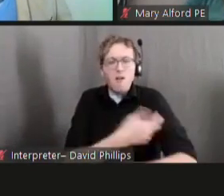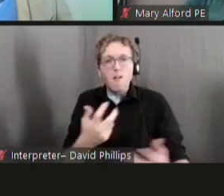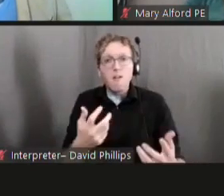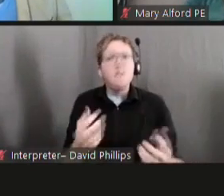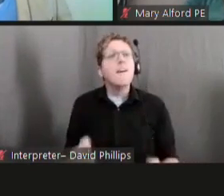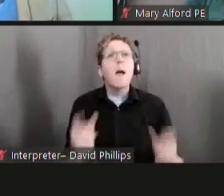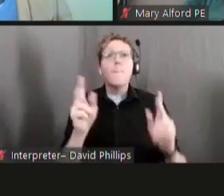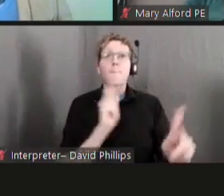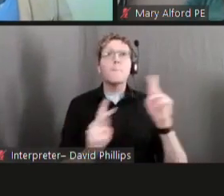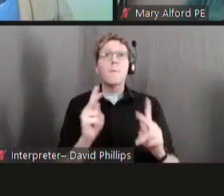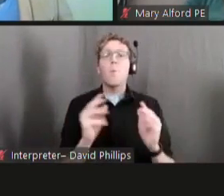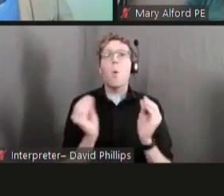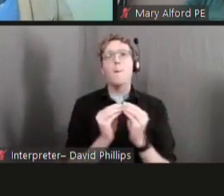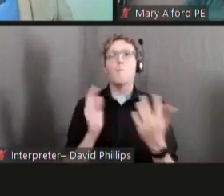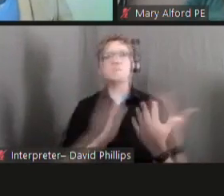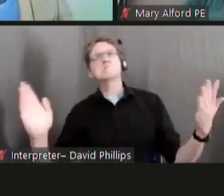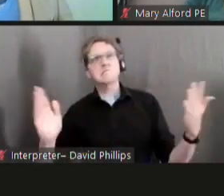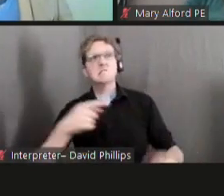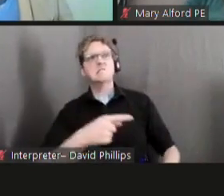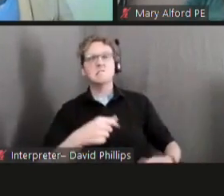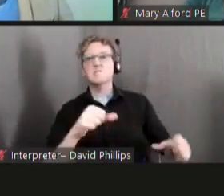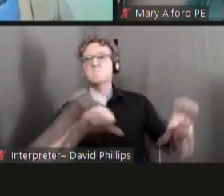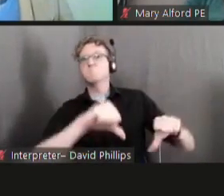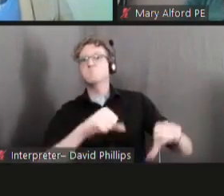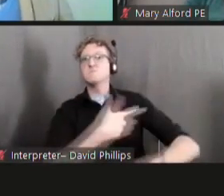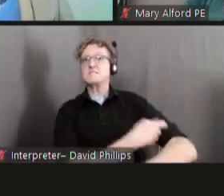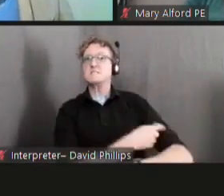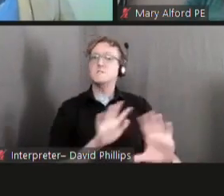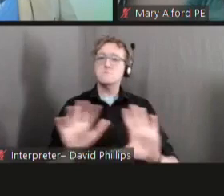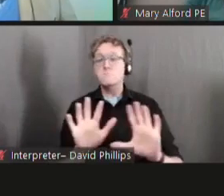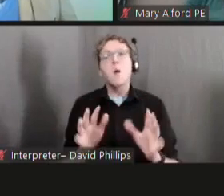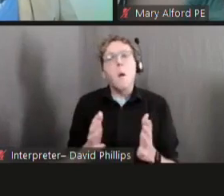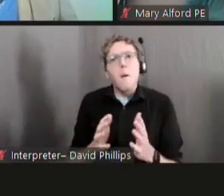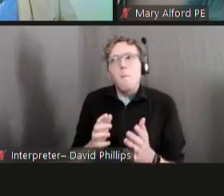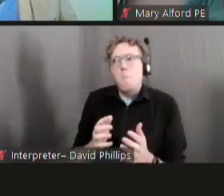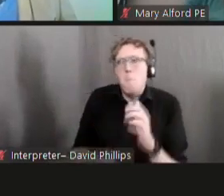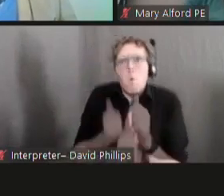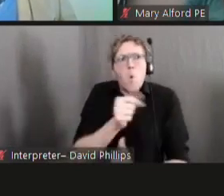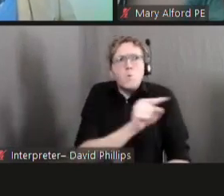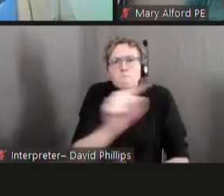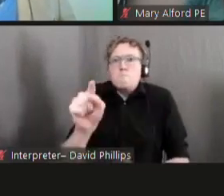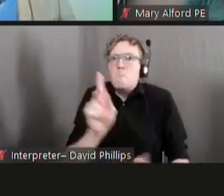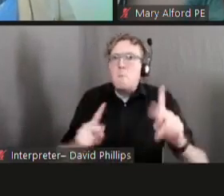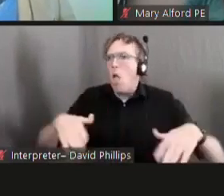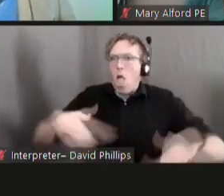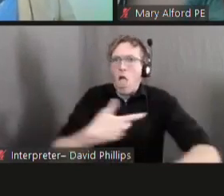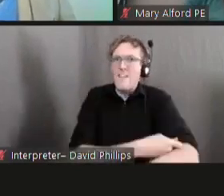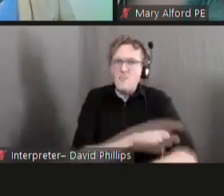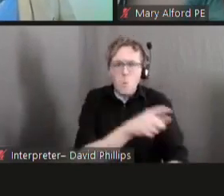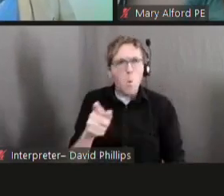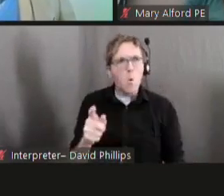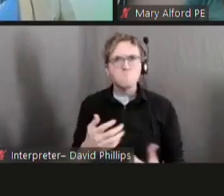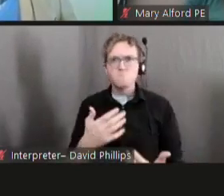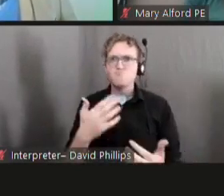more extremist views in terms of vaccines, but the majority of people who've not been vaccinated are very reasonable people who really need to have their